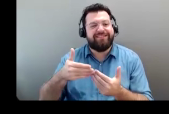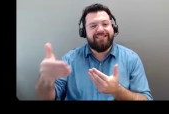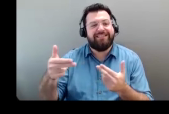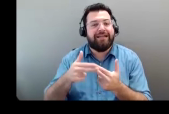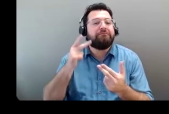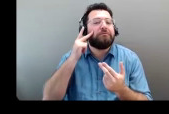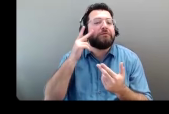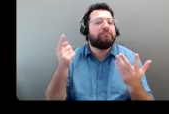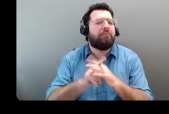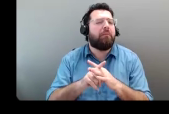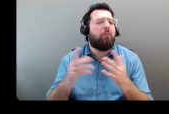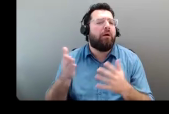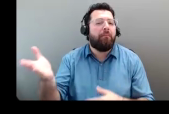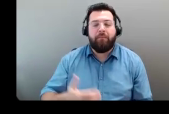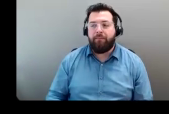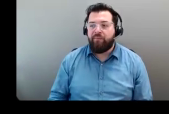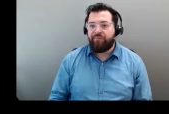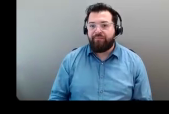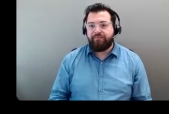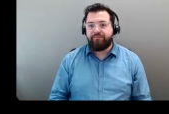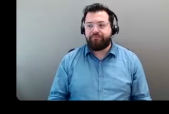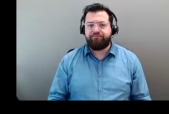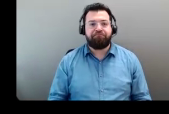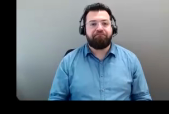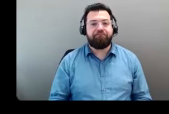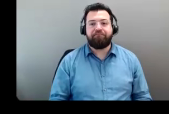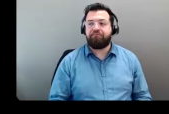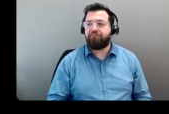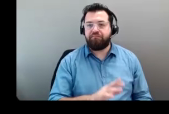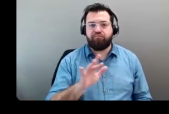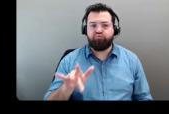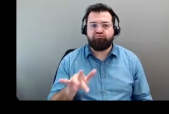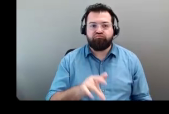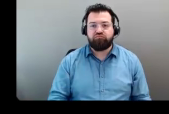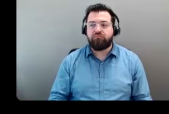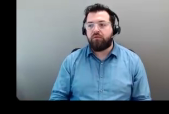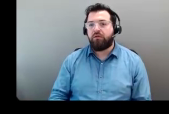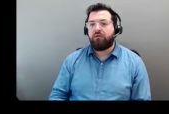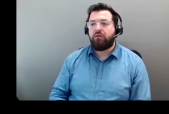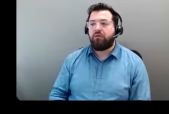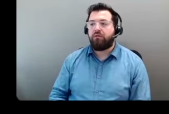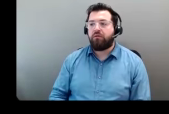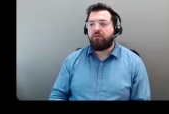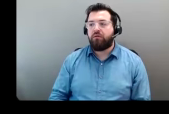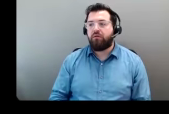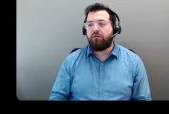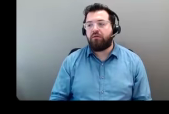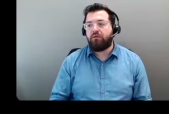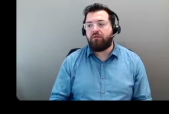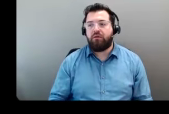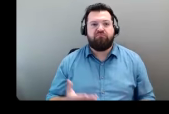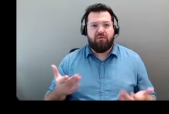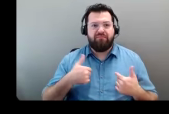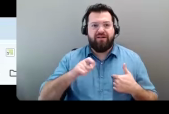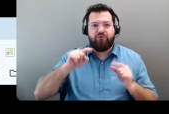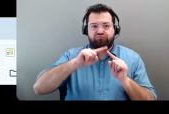up. Okay. Okay. Yeah. 1 second. I might have to refresh again, right?